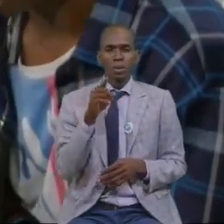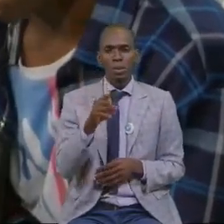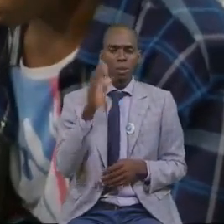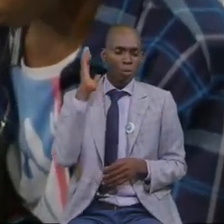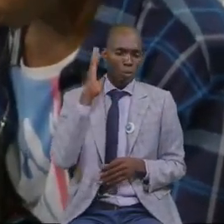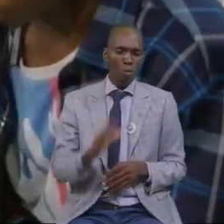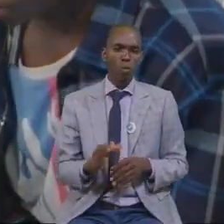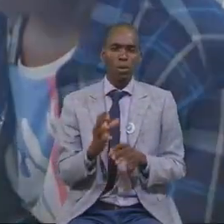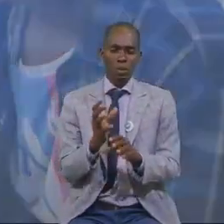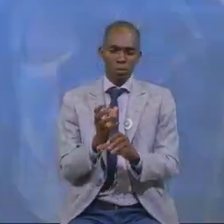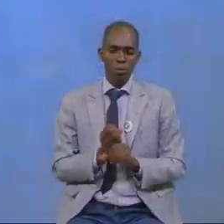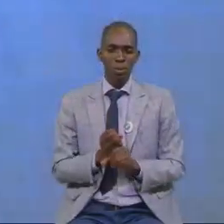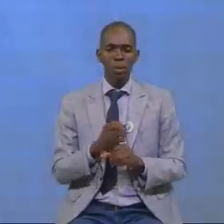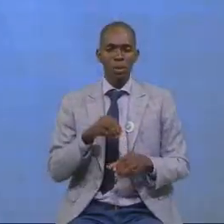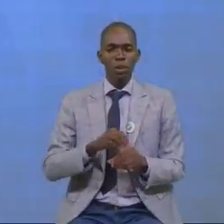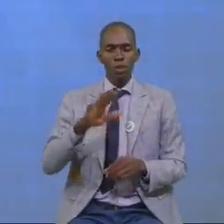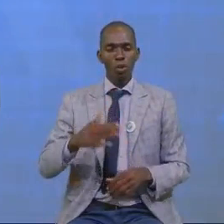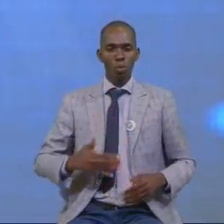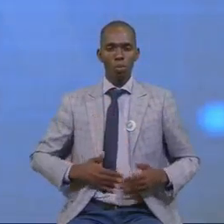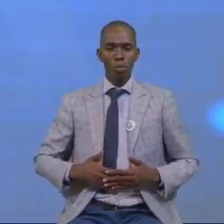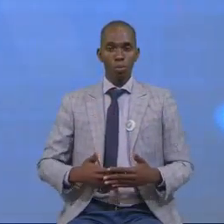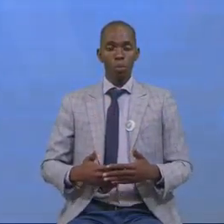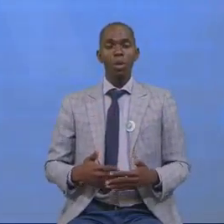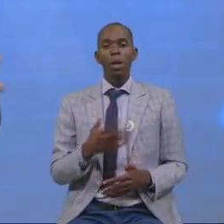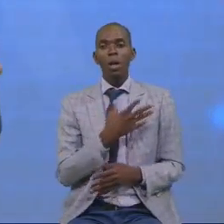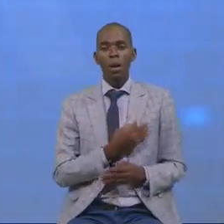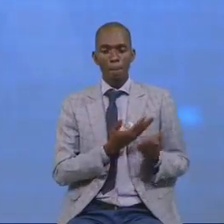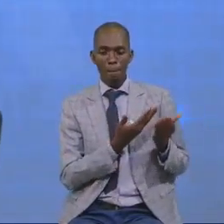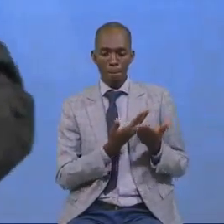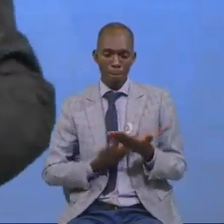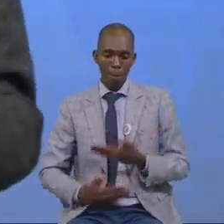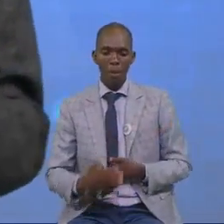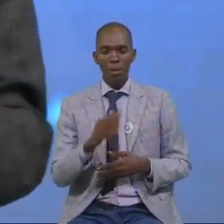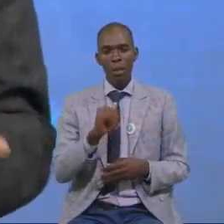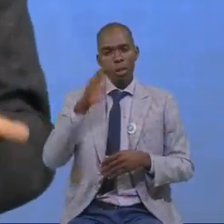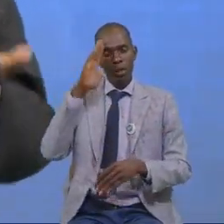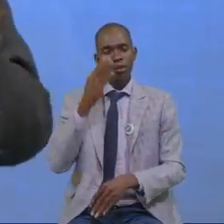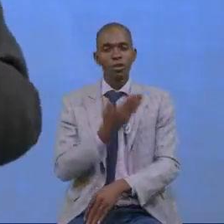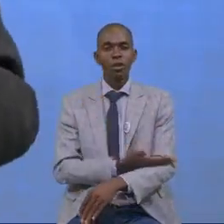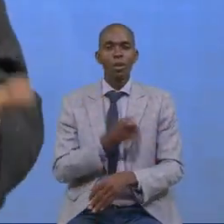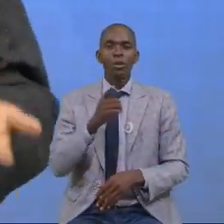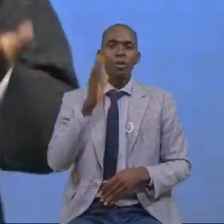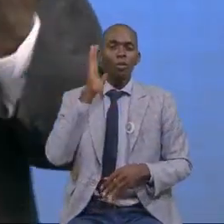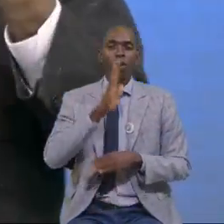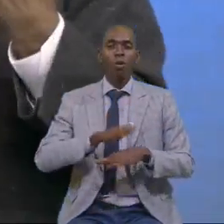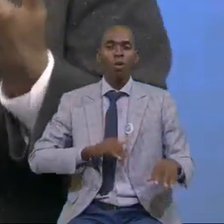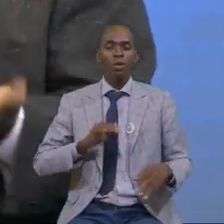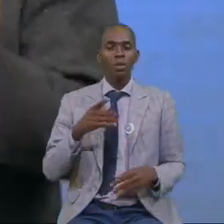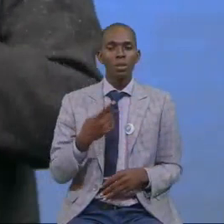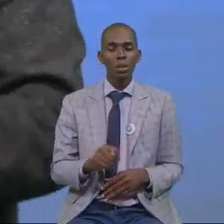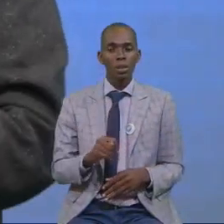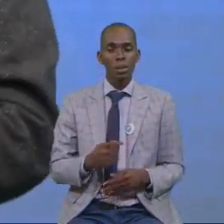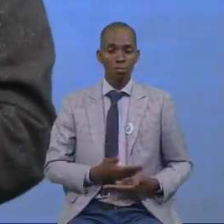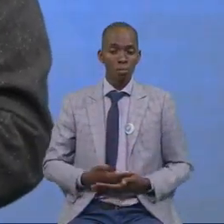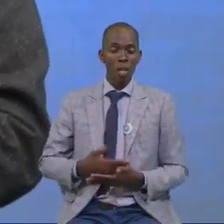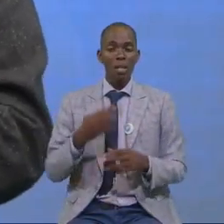conceive in thy womb and bring forth a son, and thou shalt call his